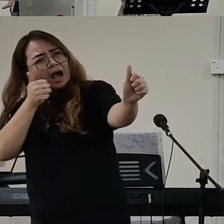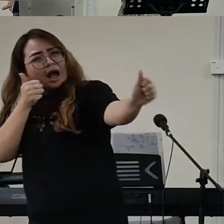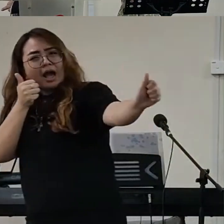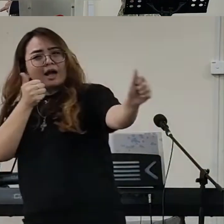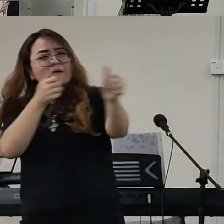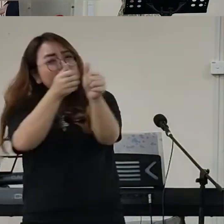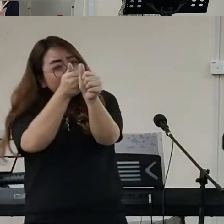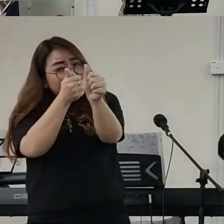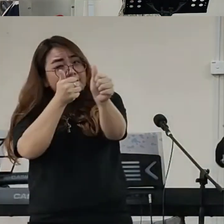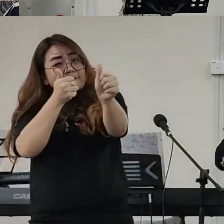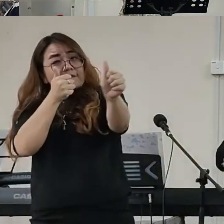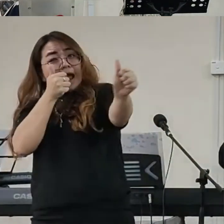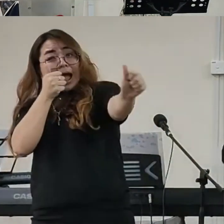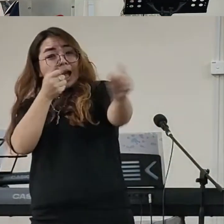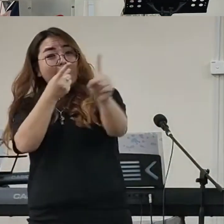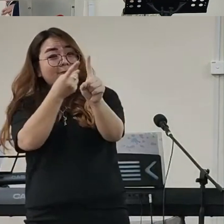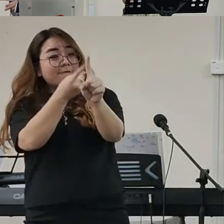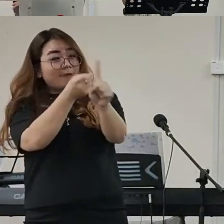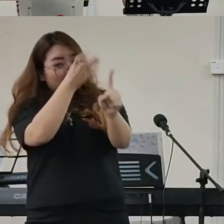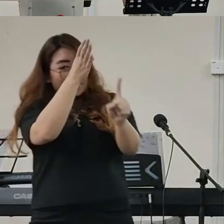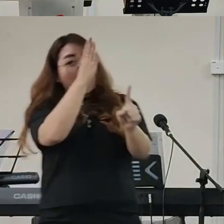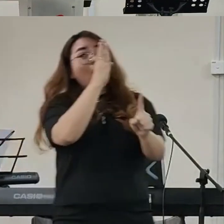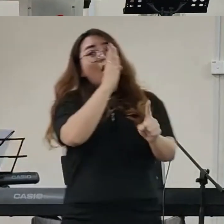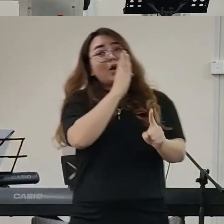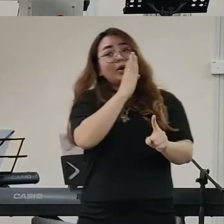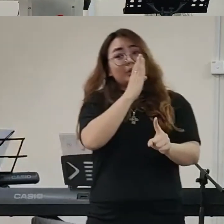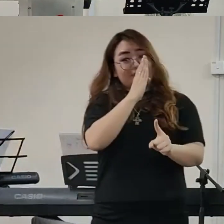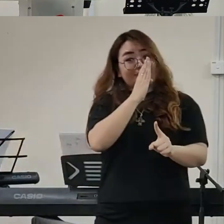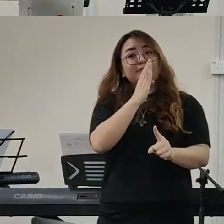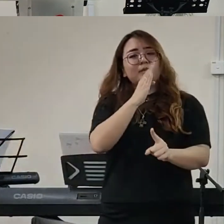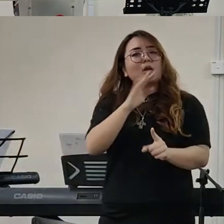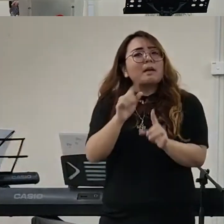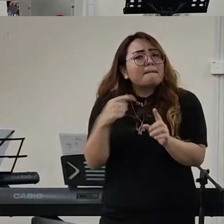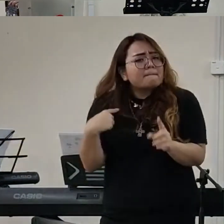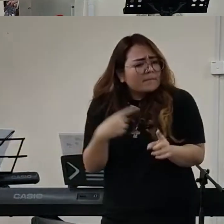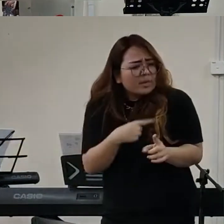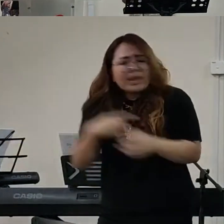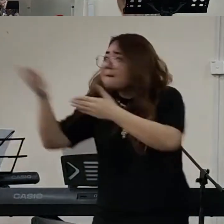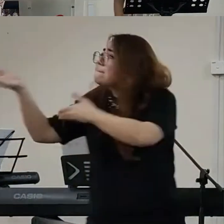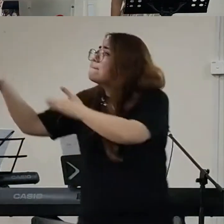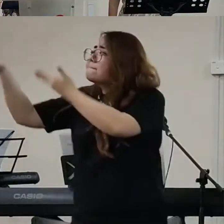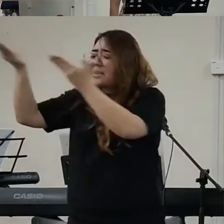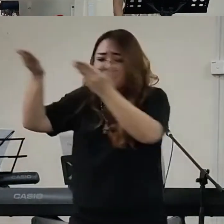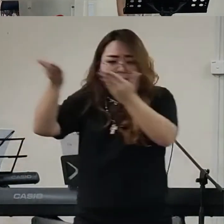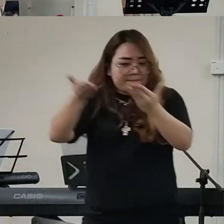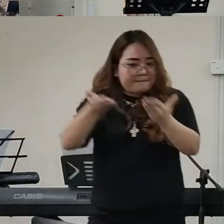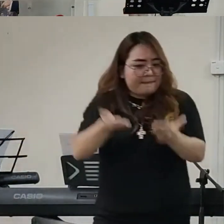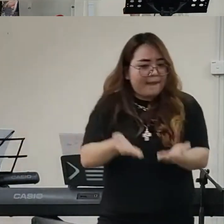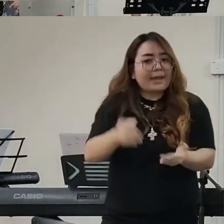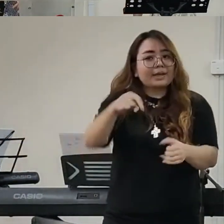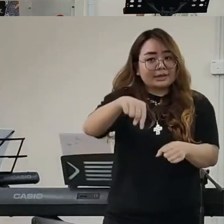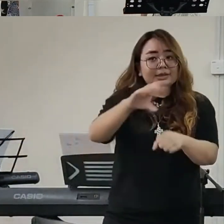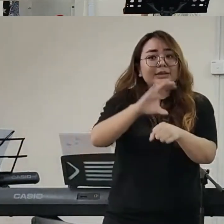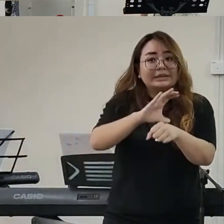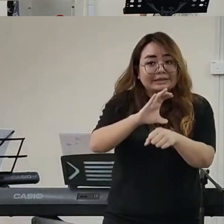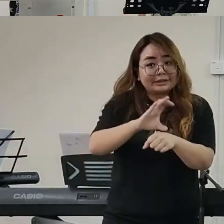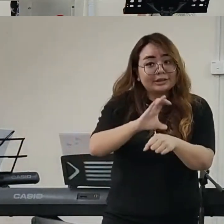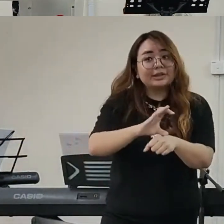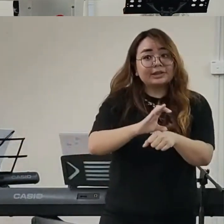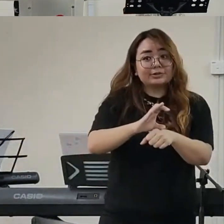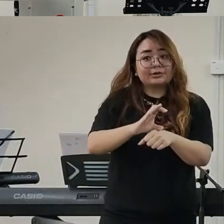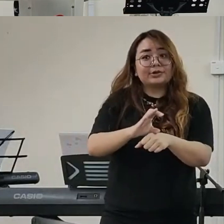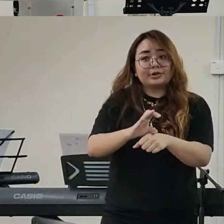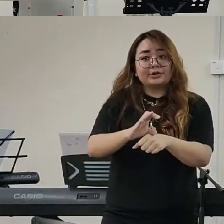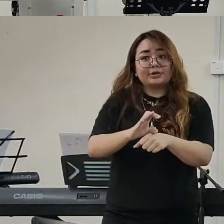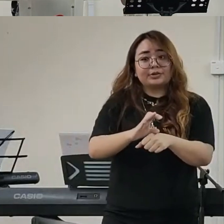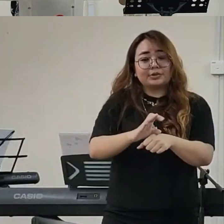reason. But you look out, you bring them back. You say, I'm going to die, I don't care lah. You leave the ministry, pergi mampus lah kau. It's not